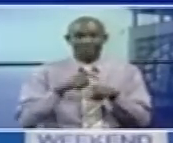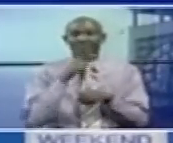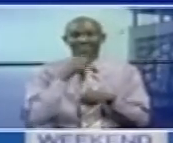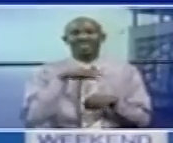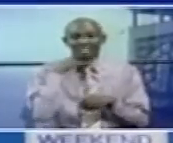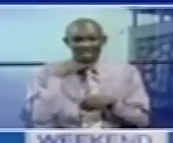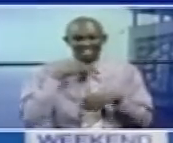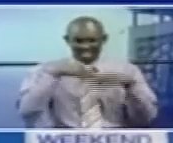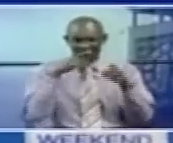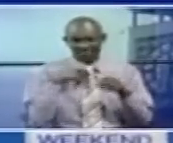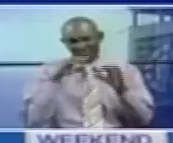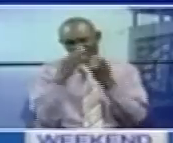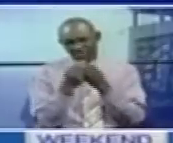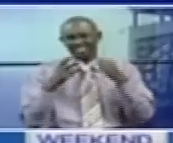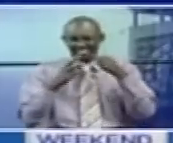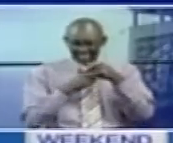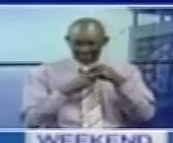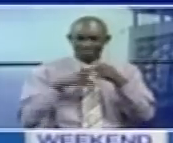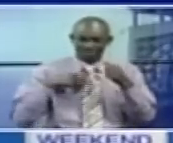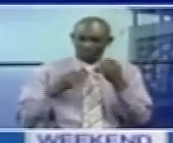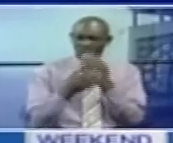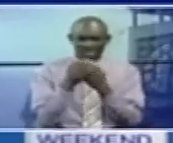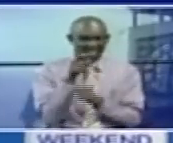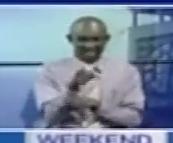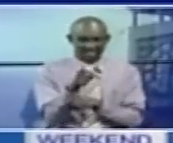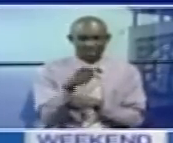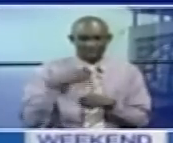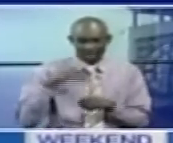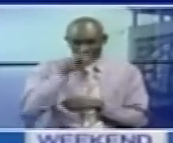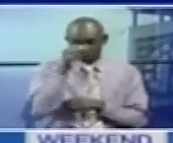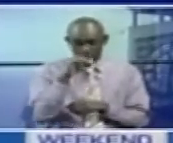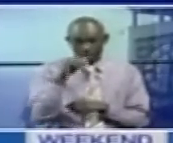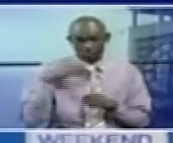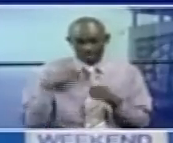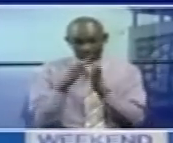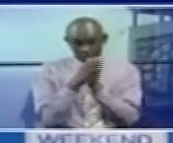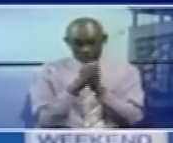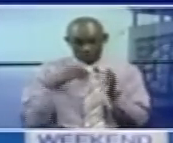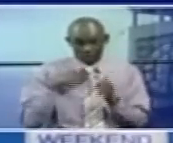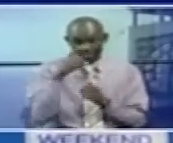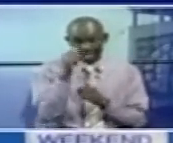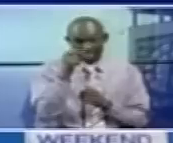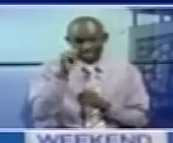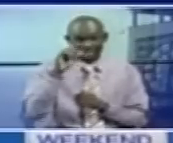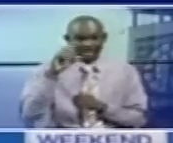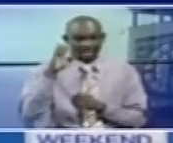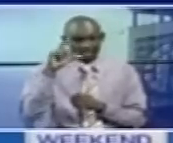on, leaving him a family of seven to take care of. Here is Joy Dorinbira with the story of Daniel